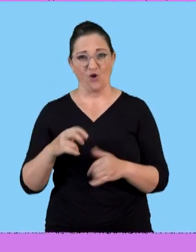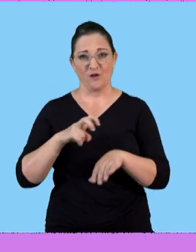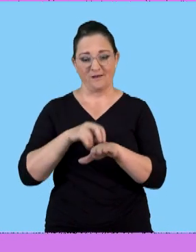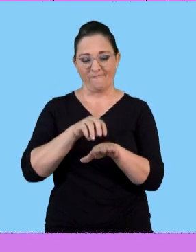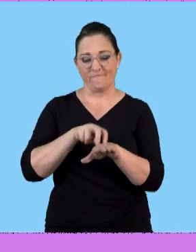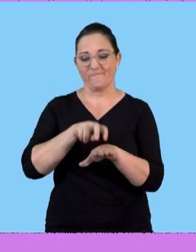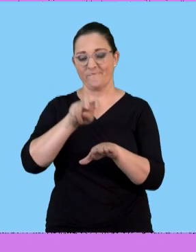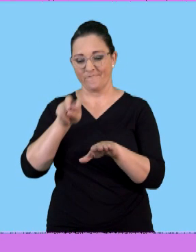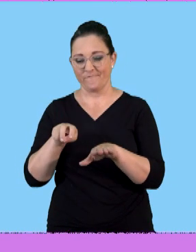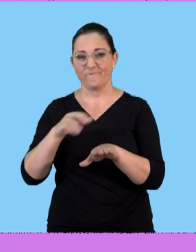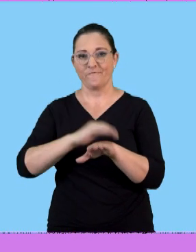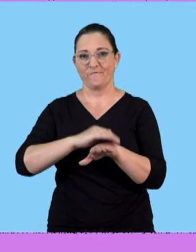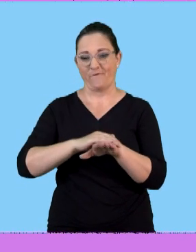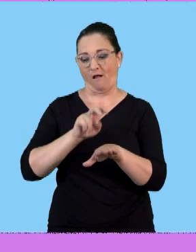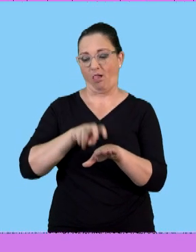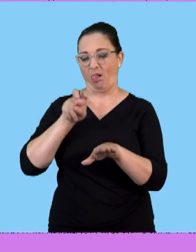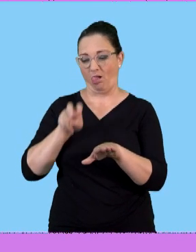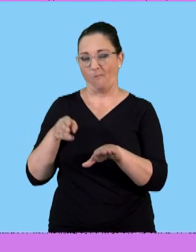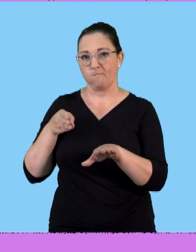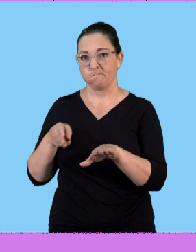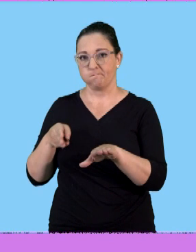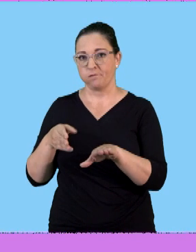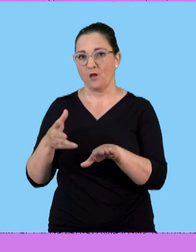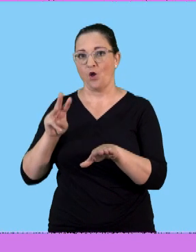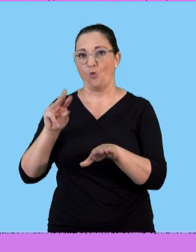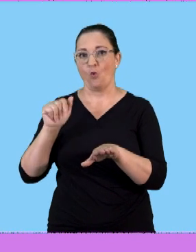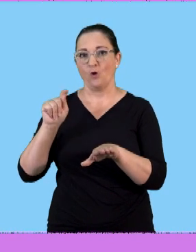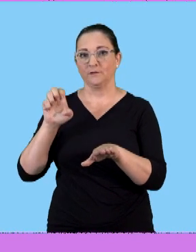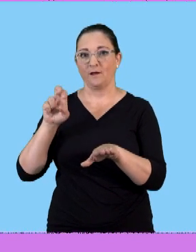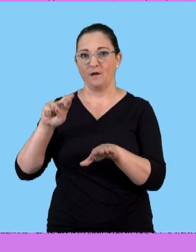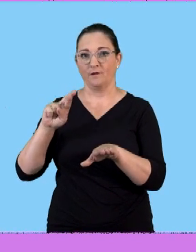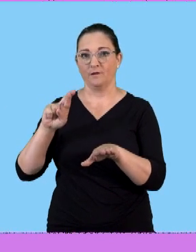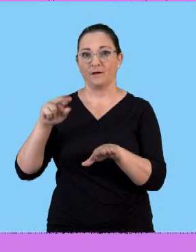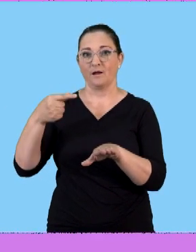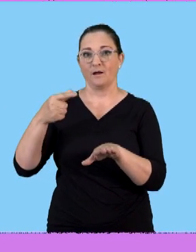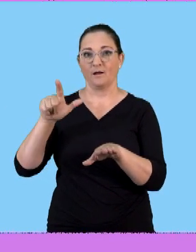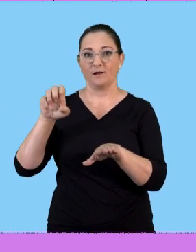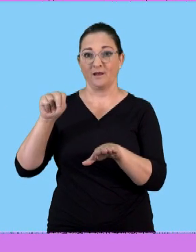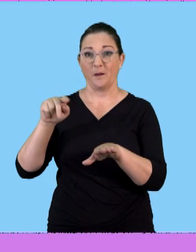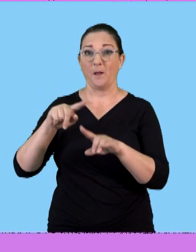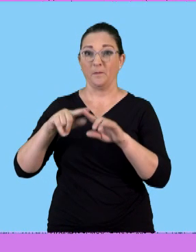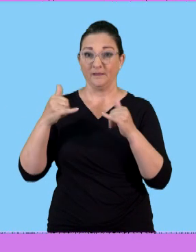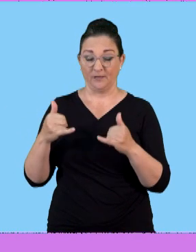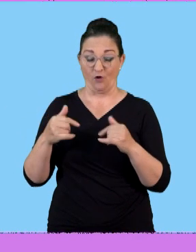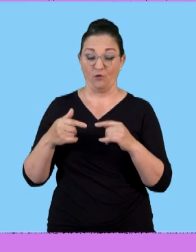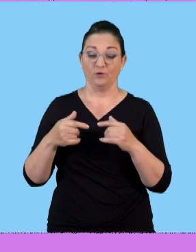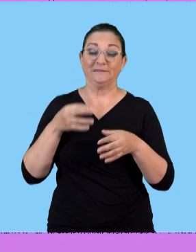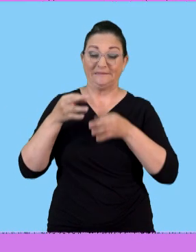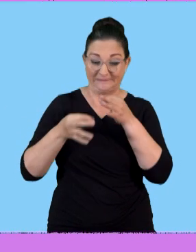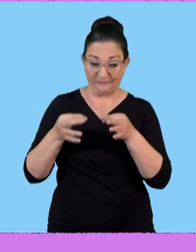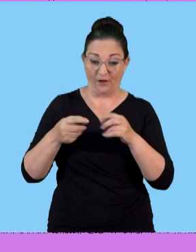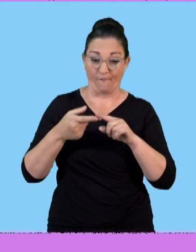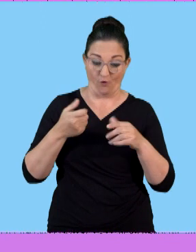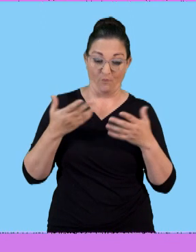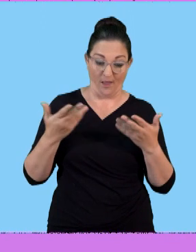Water Glen Park shopping center. Explain in detail the route she must travel from her house